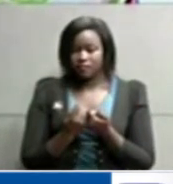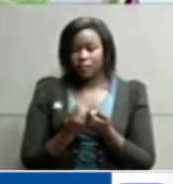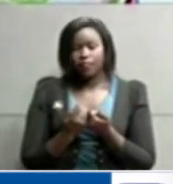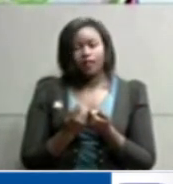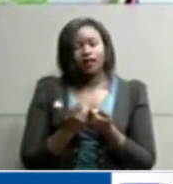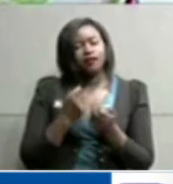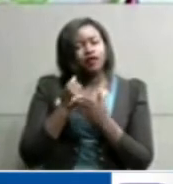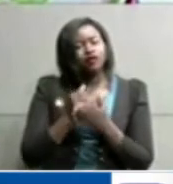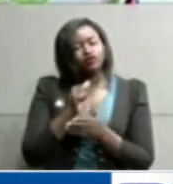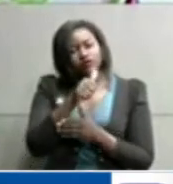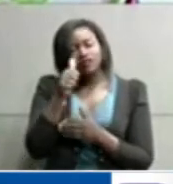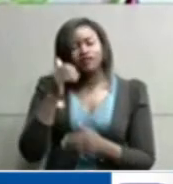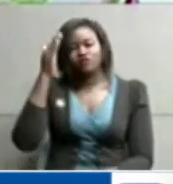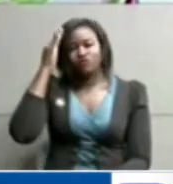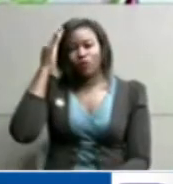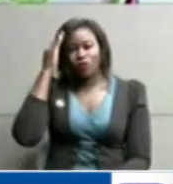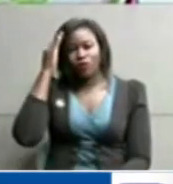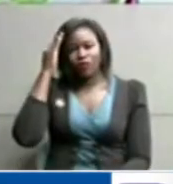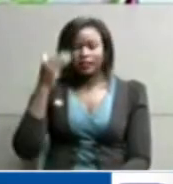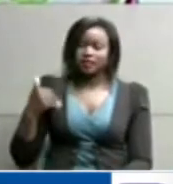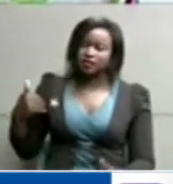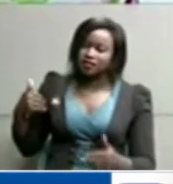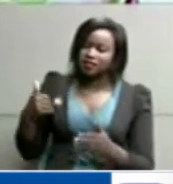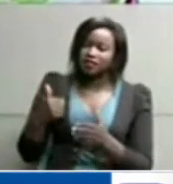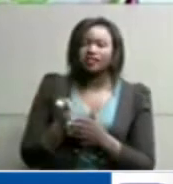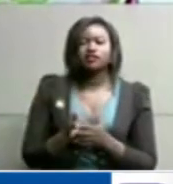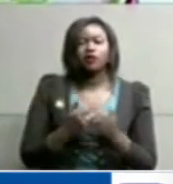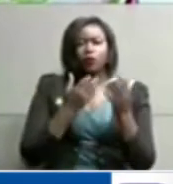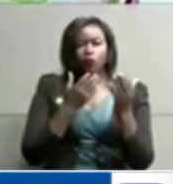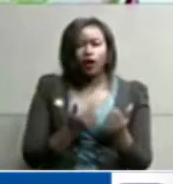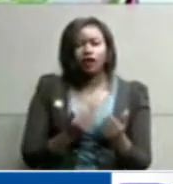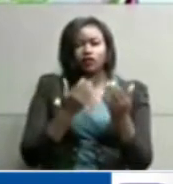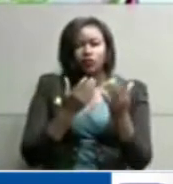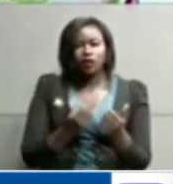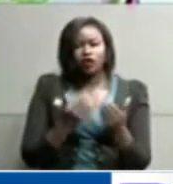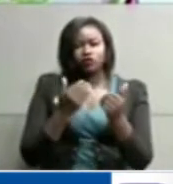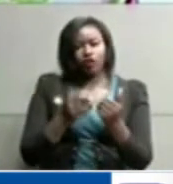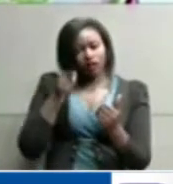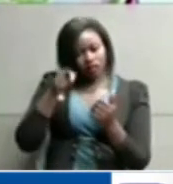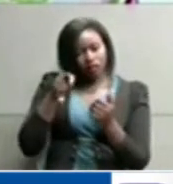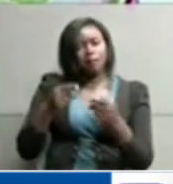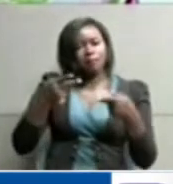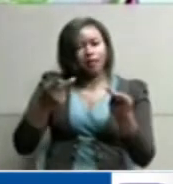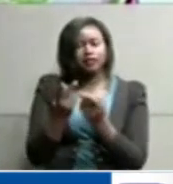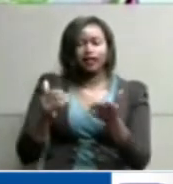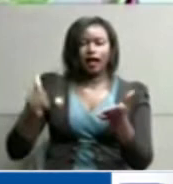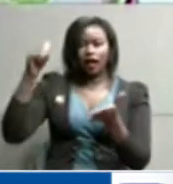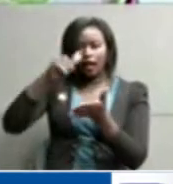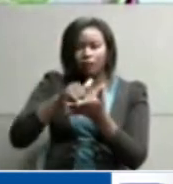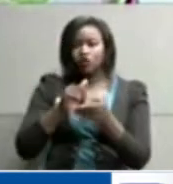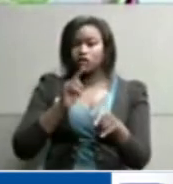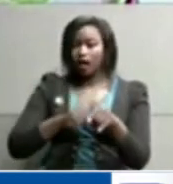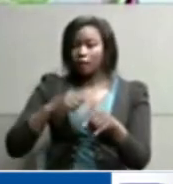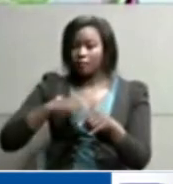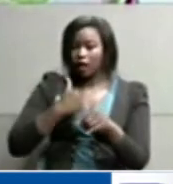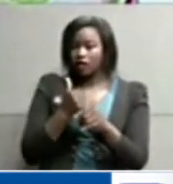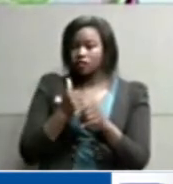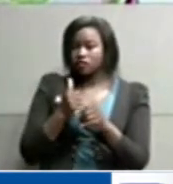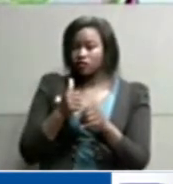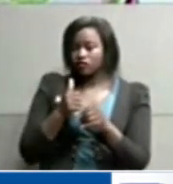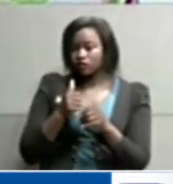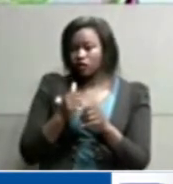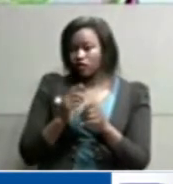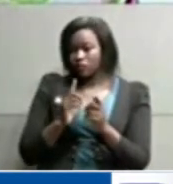you know, they have been waiting at that airport. Whenever I pass there on the